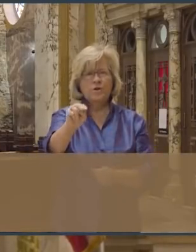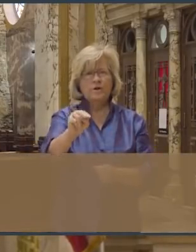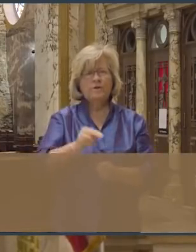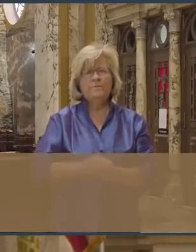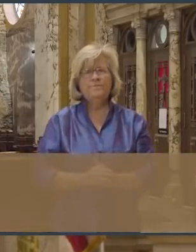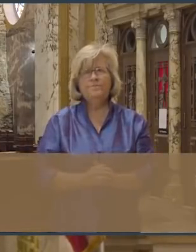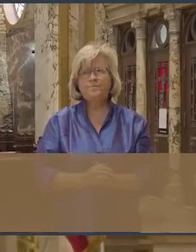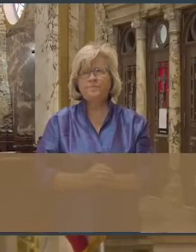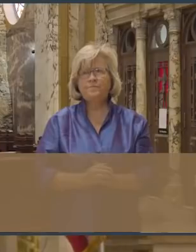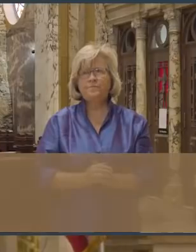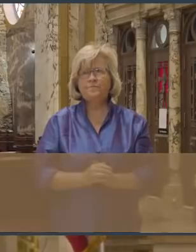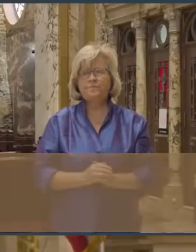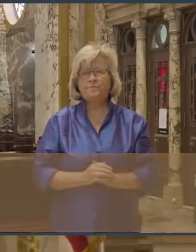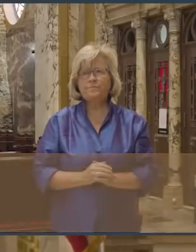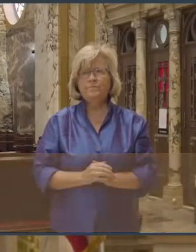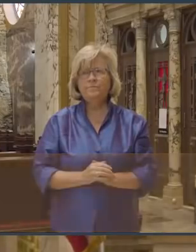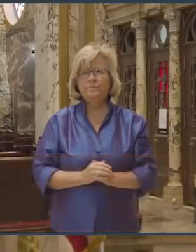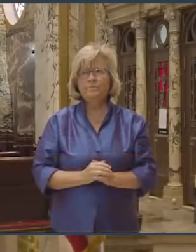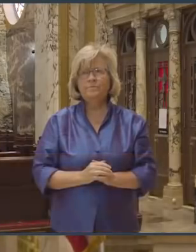Glory to you, O Lord.